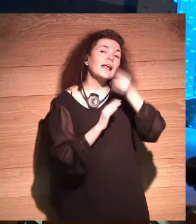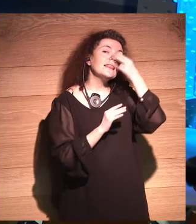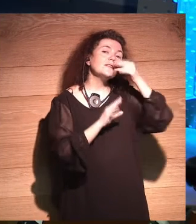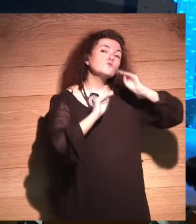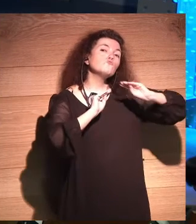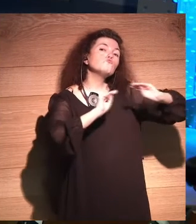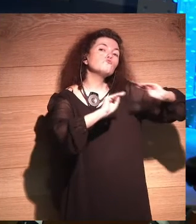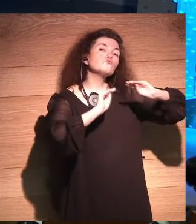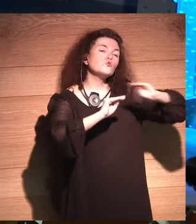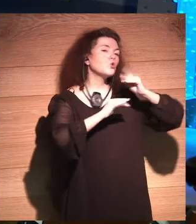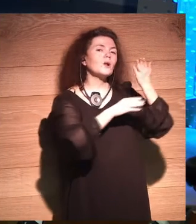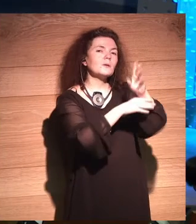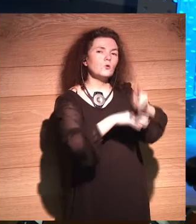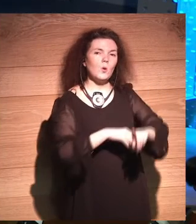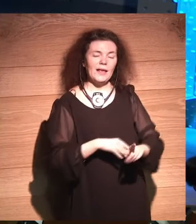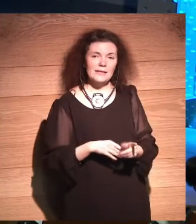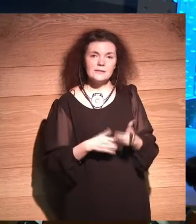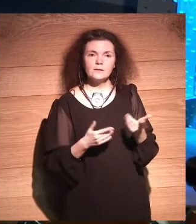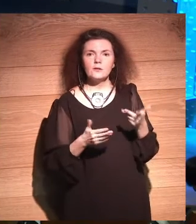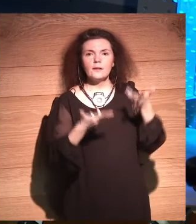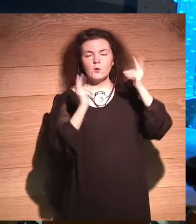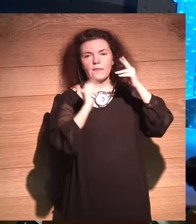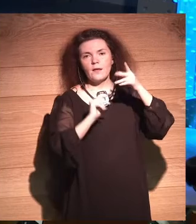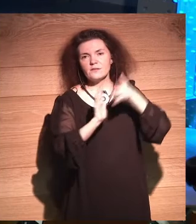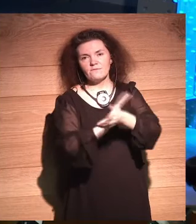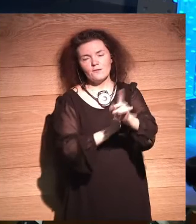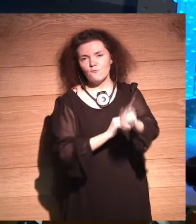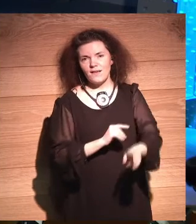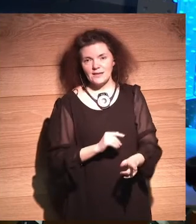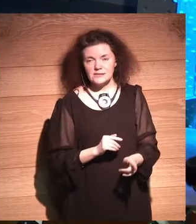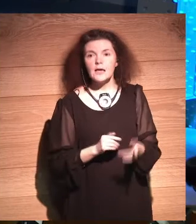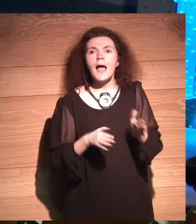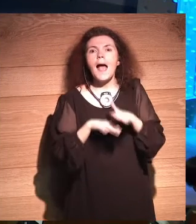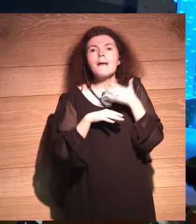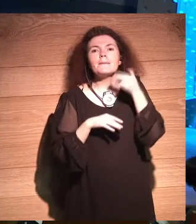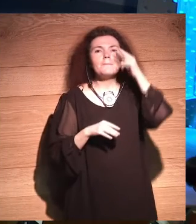is no direct representation, but or representative